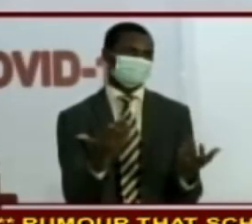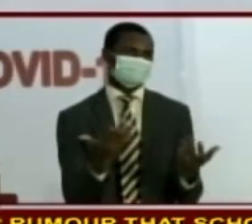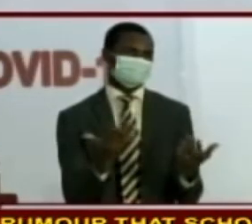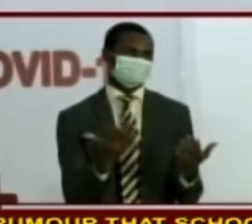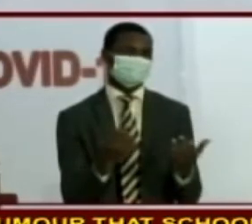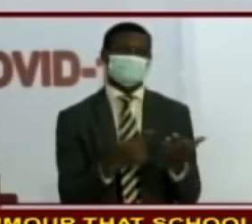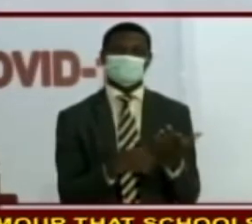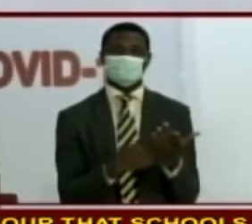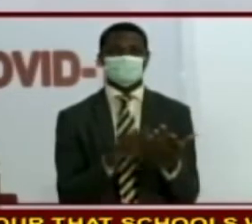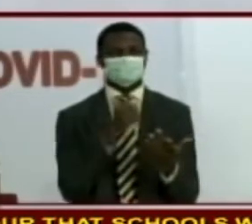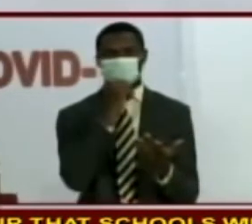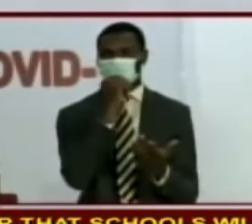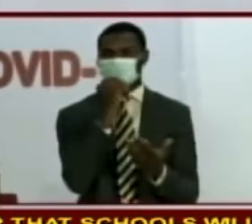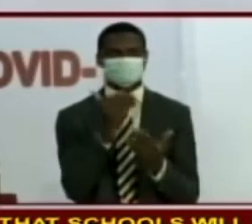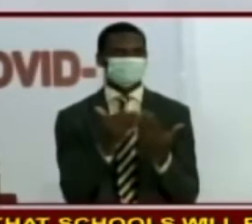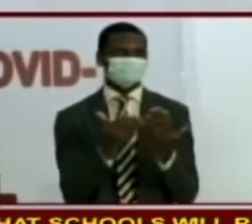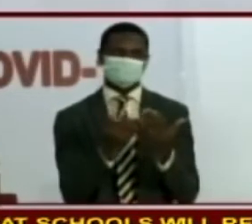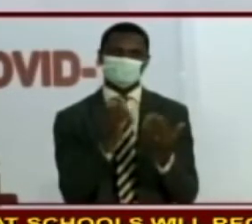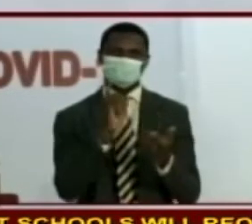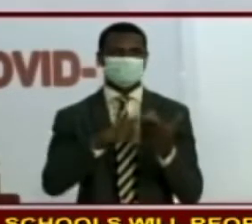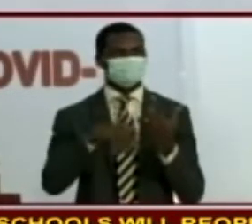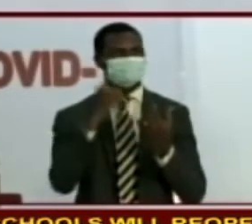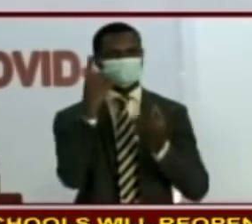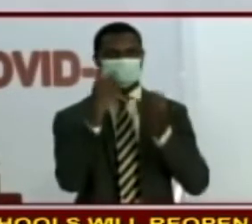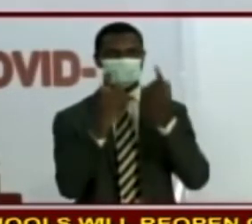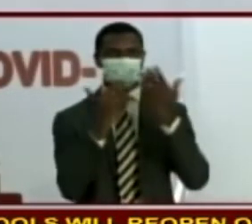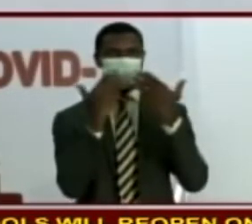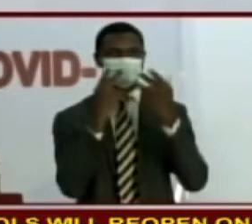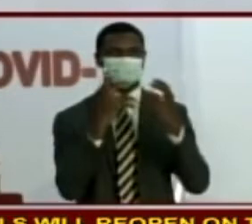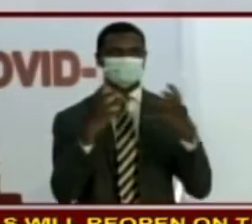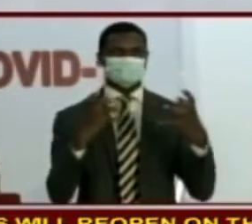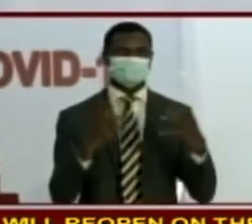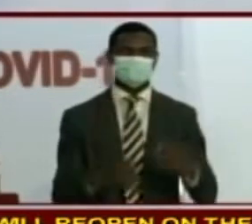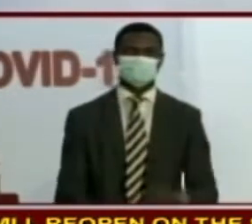sometimes not all adults understand either. So thank you very much.